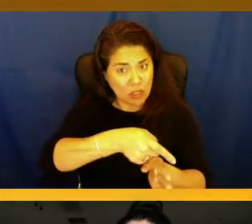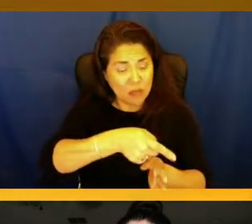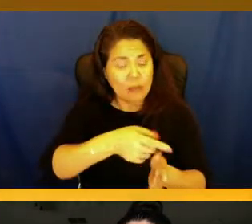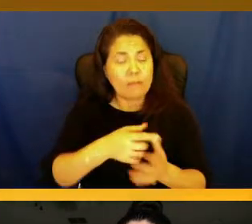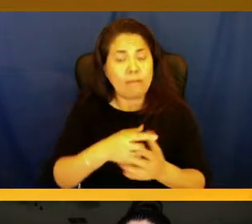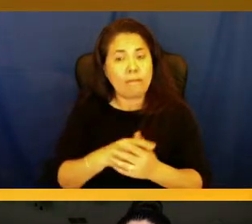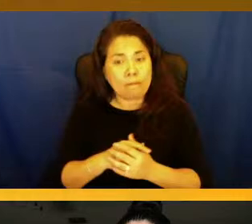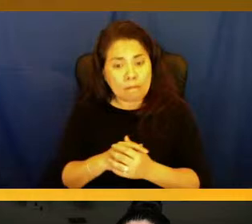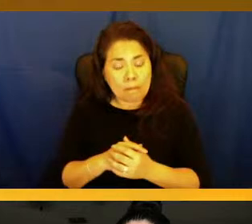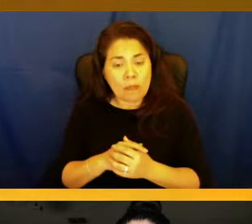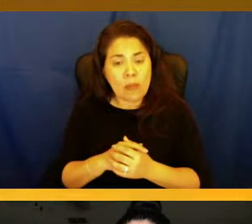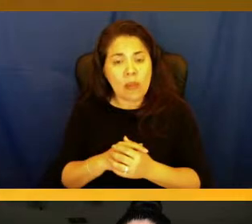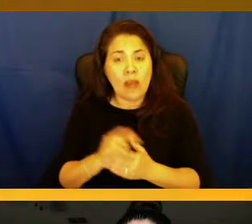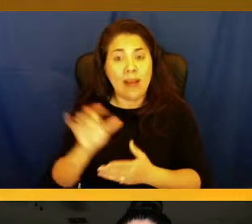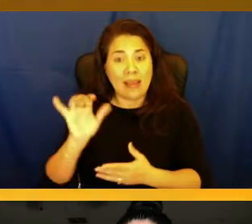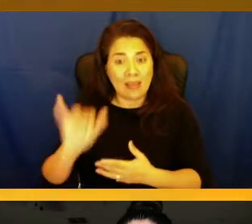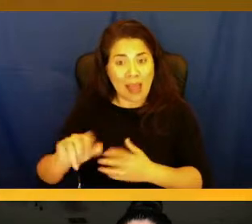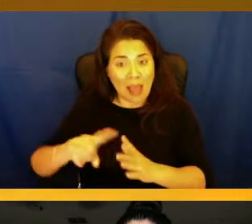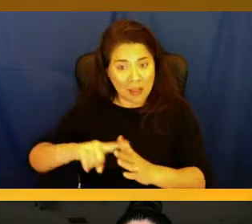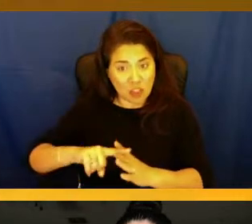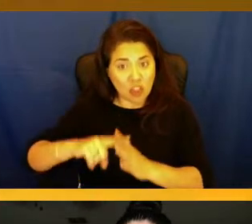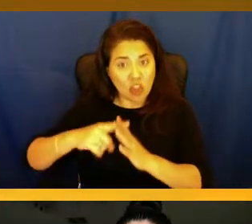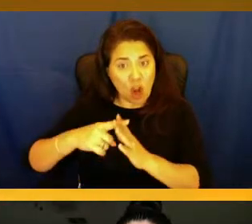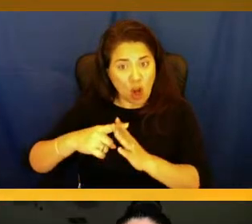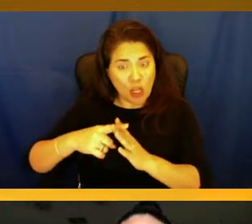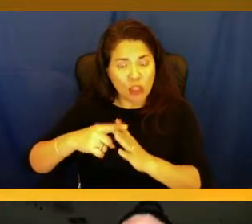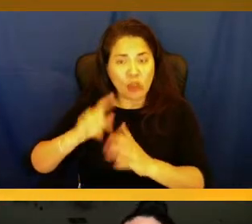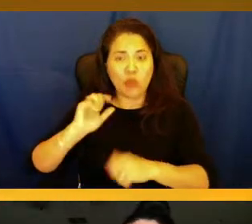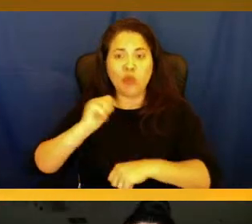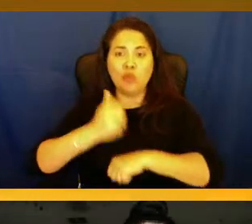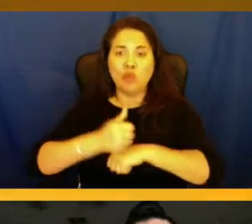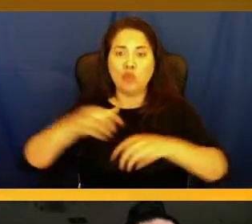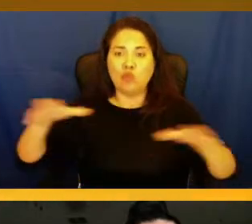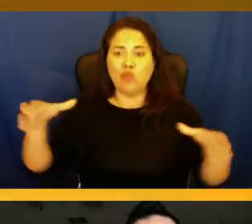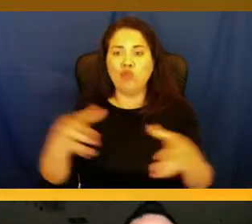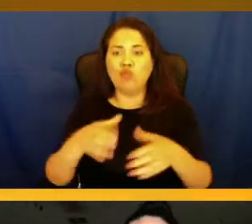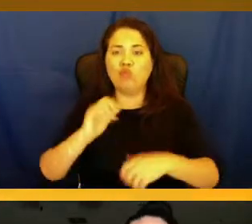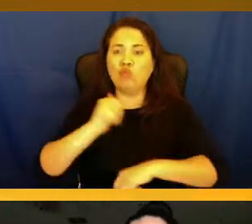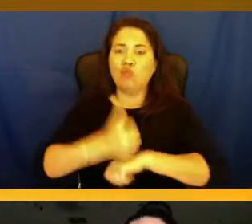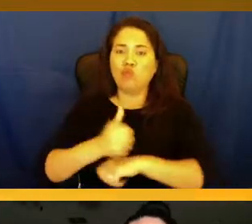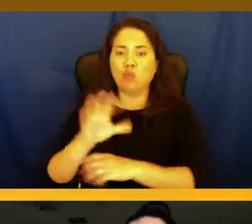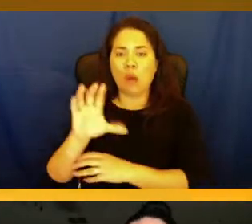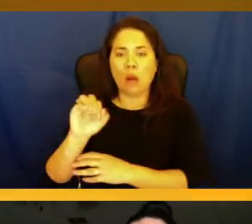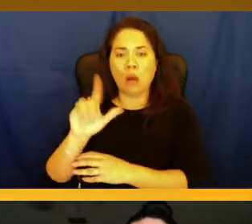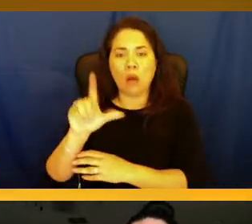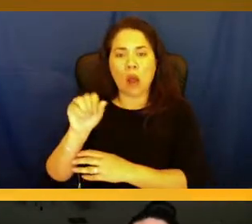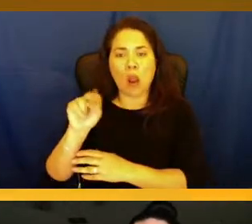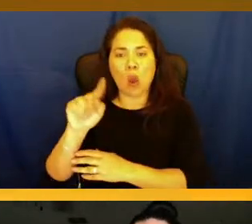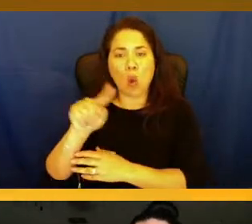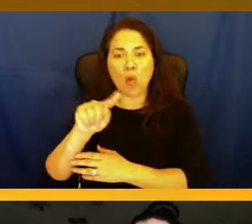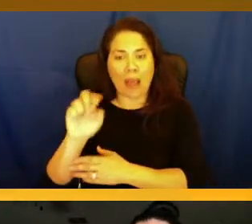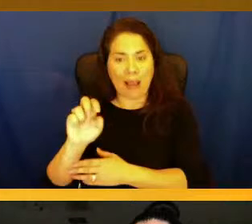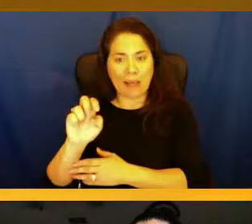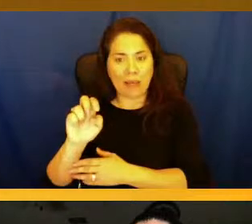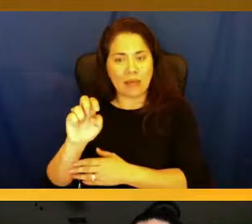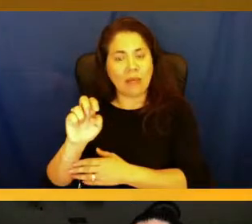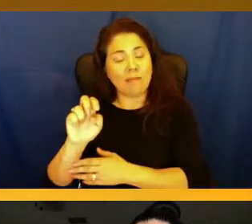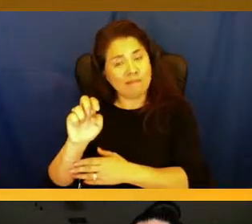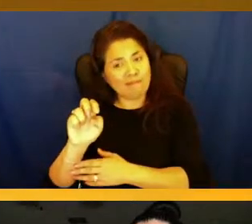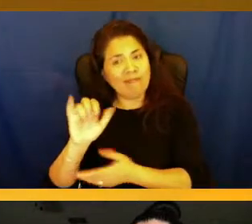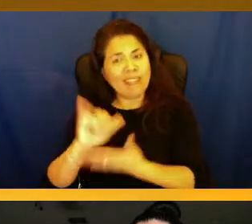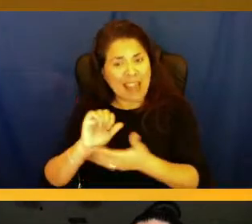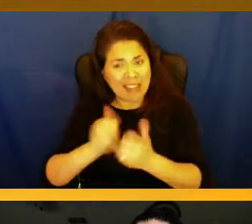anthropology started as a colonizing field, and unfortunately, that's the way it